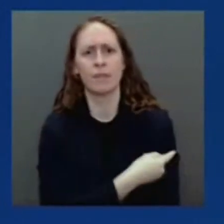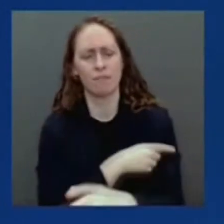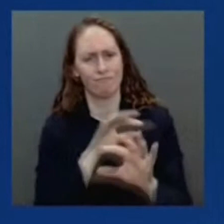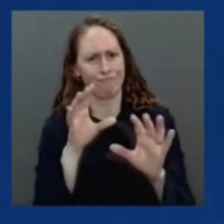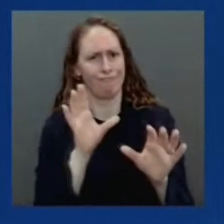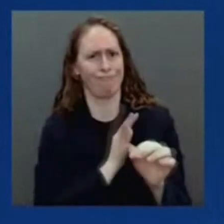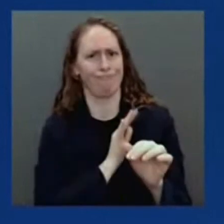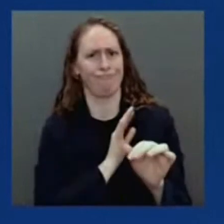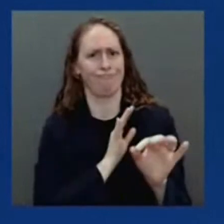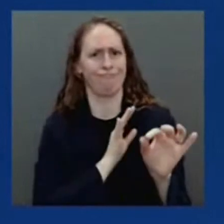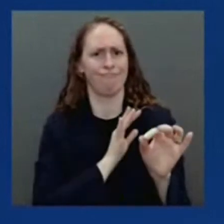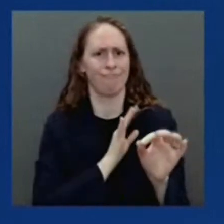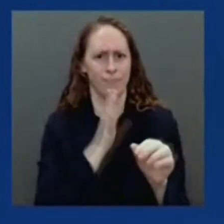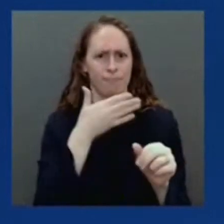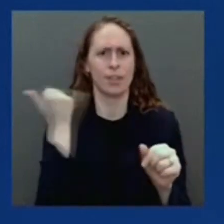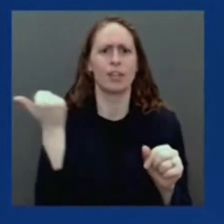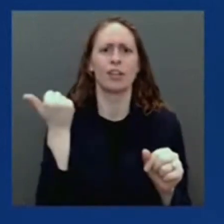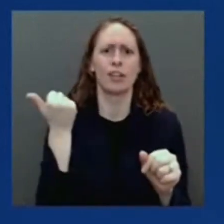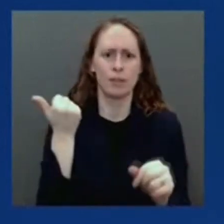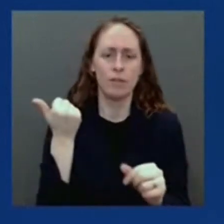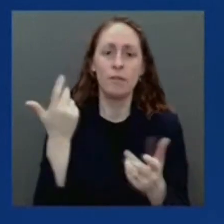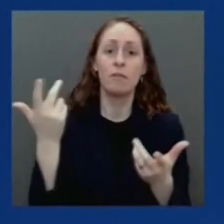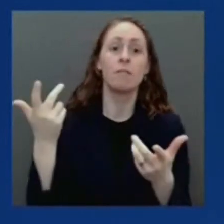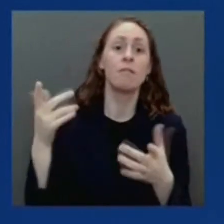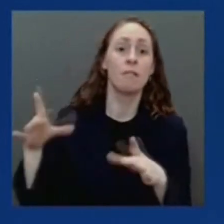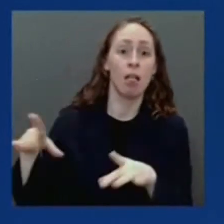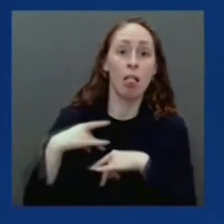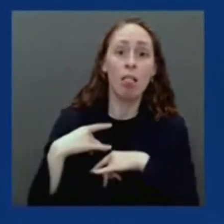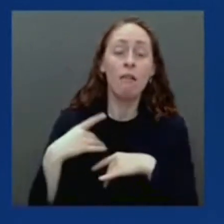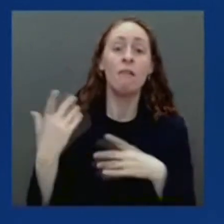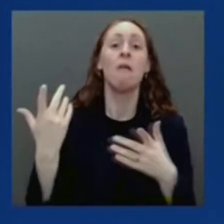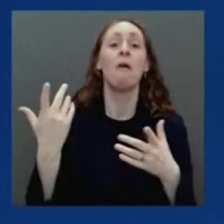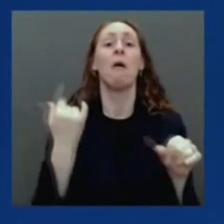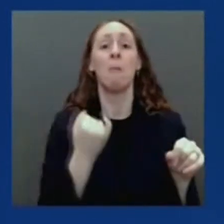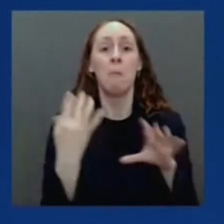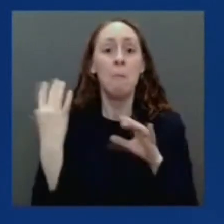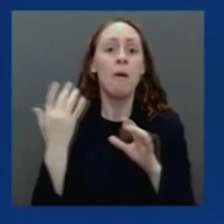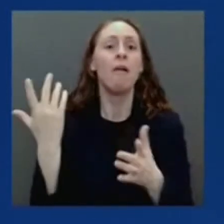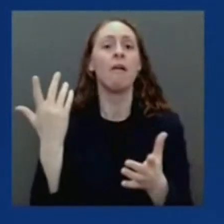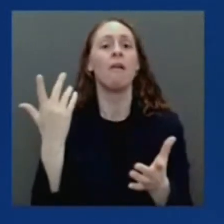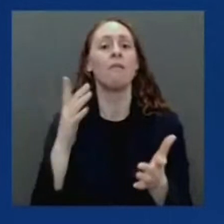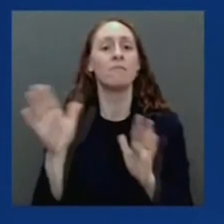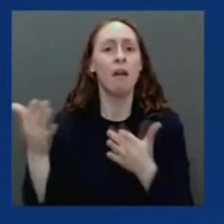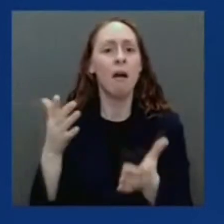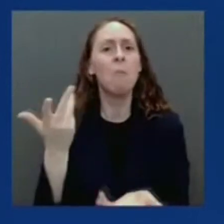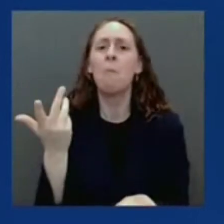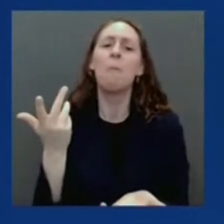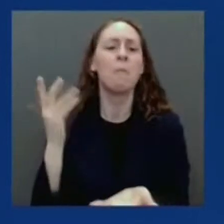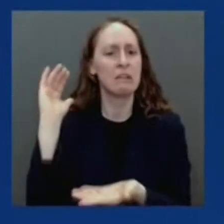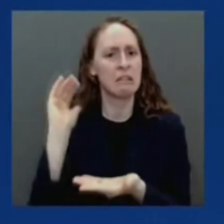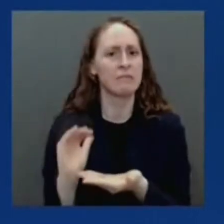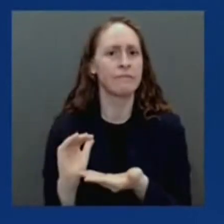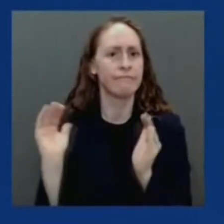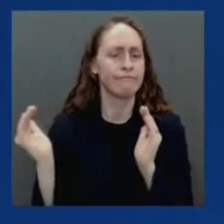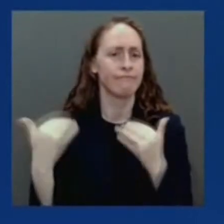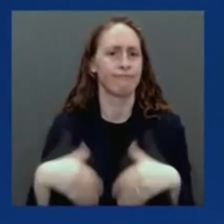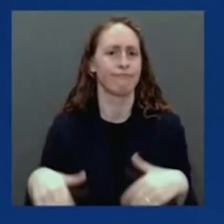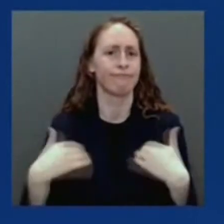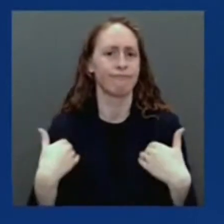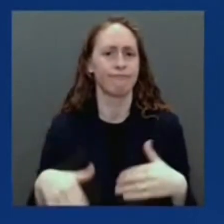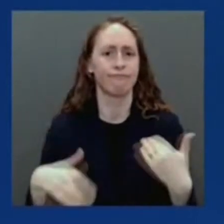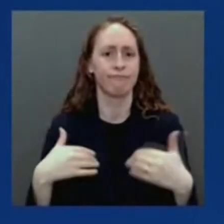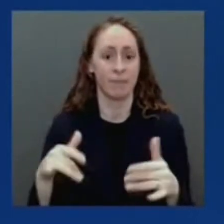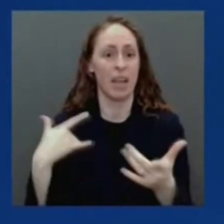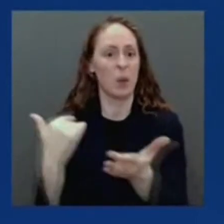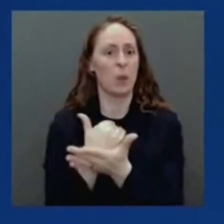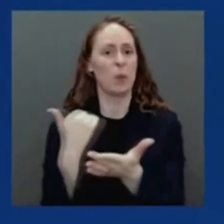and hospitalizations. Additional new data continue to support these findings. On this slide, you